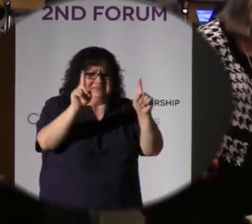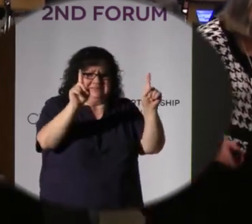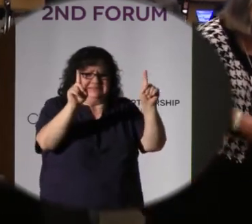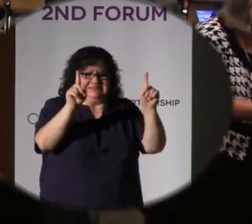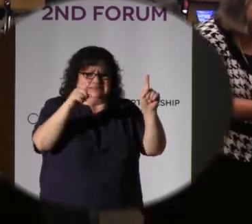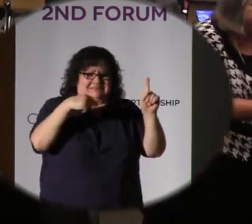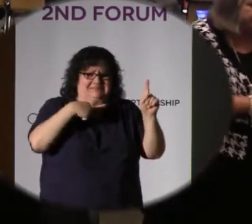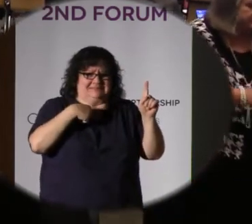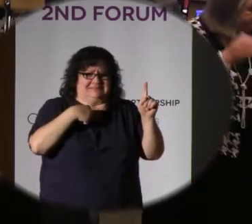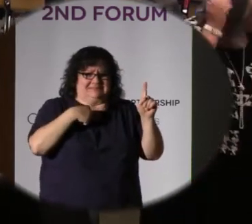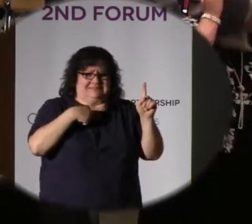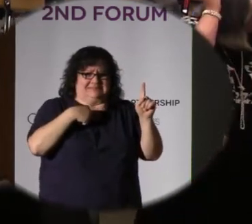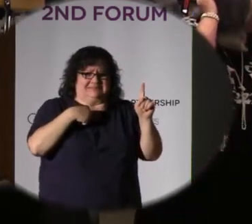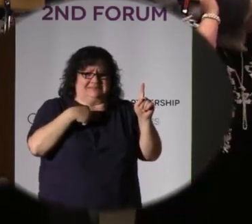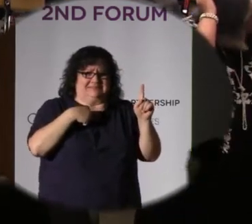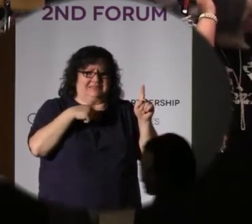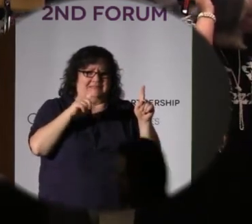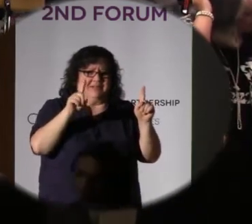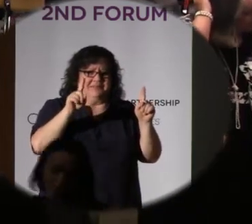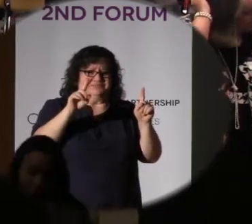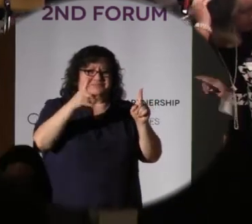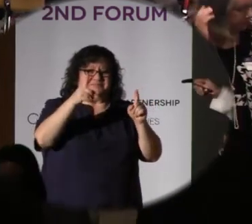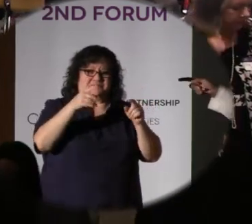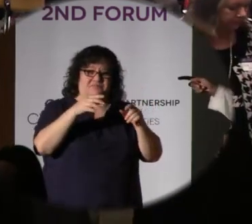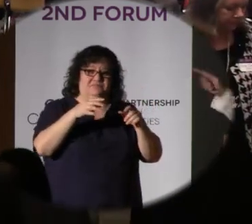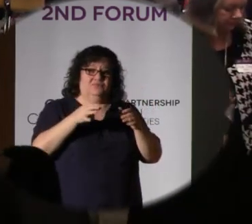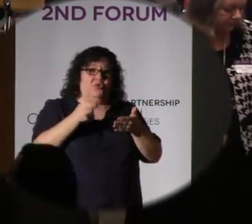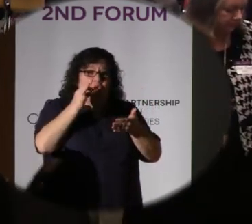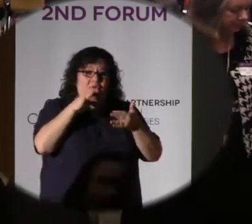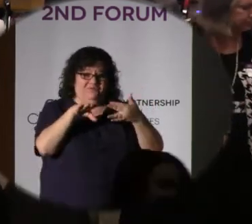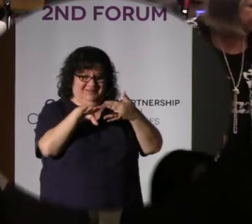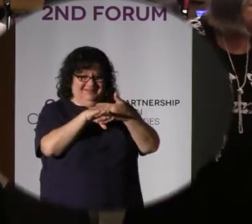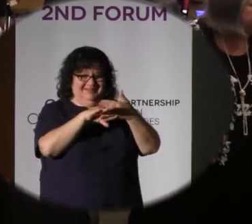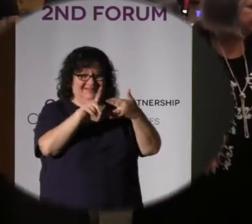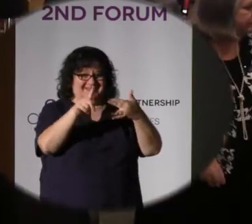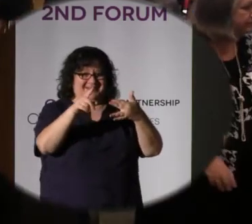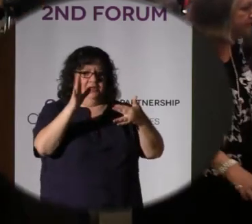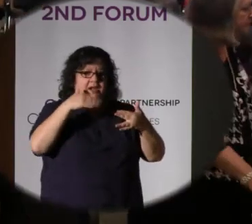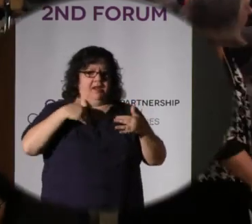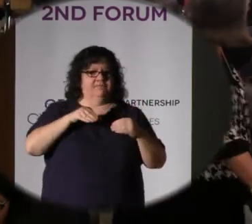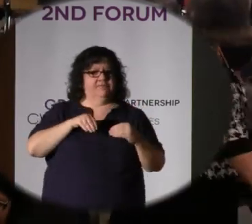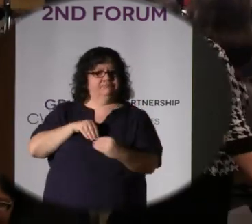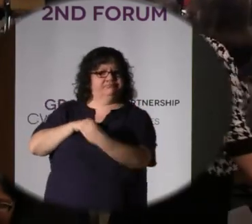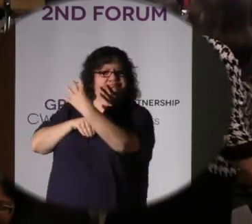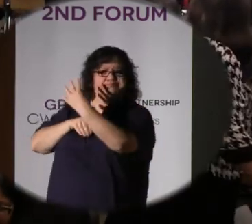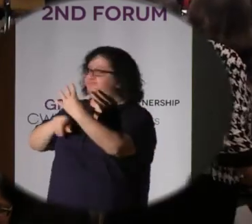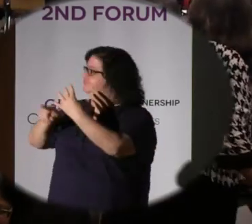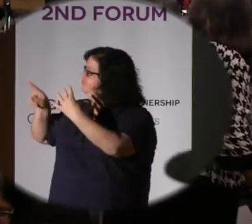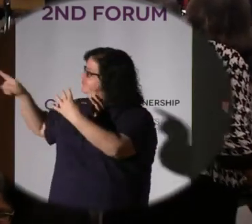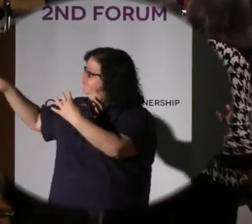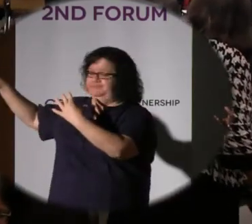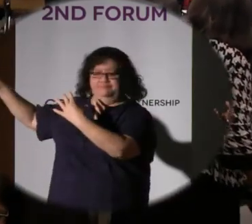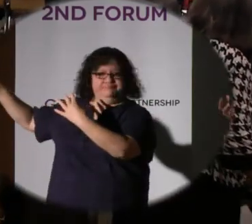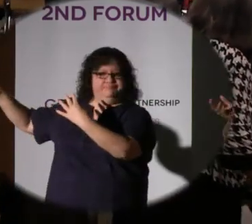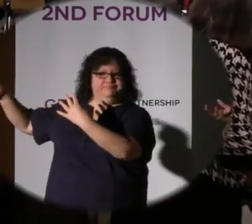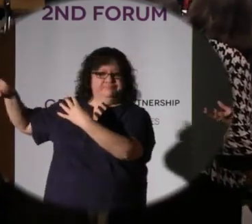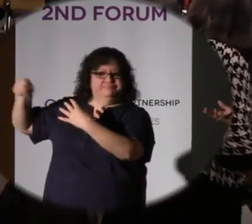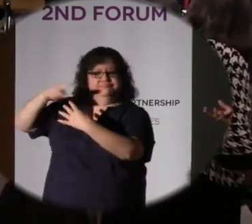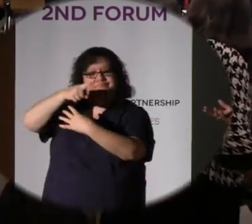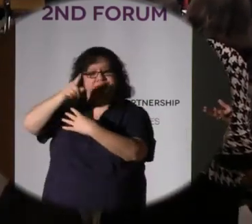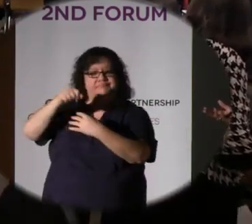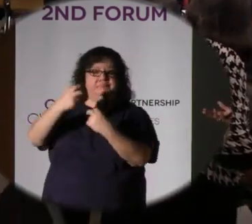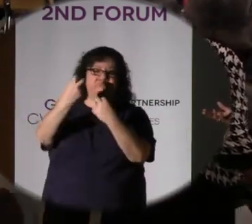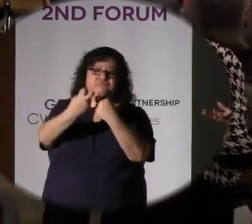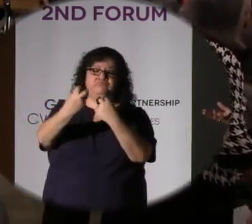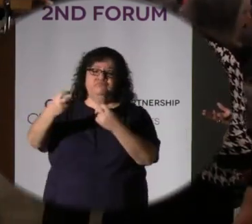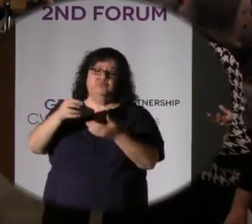that during the coffee break, we will have a video that's going to be playing. So you can either sit here and watch it. It's a